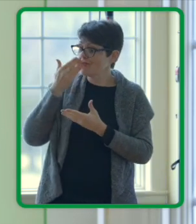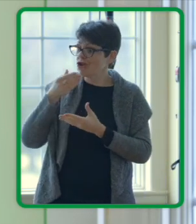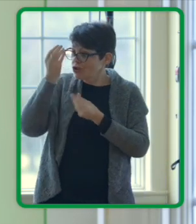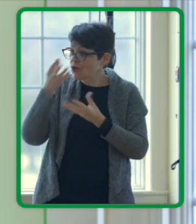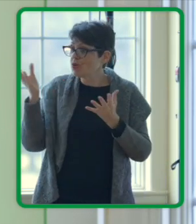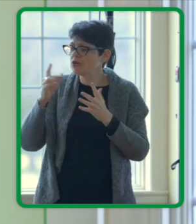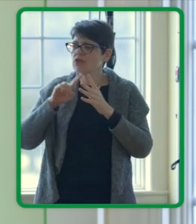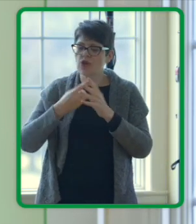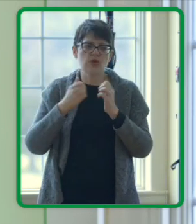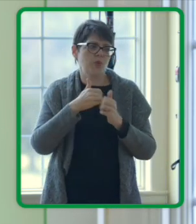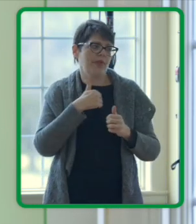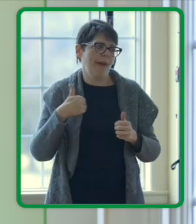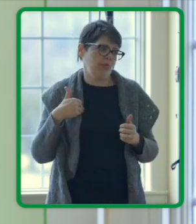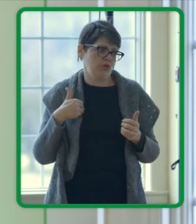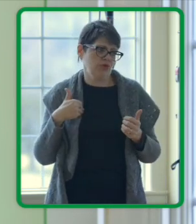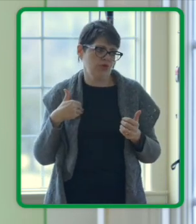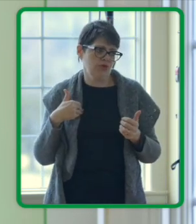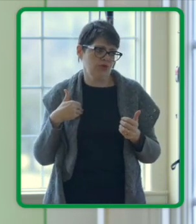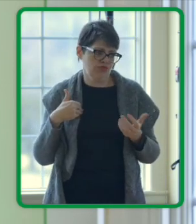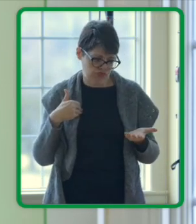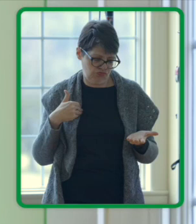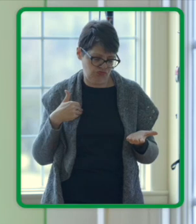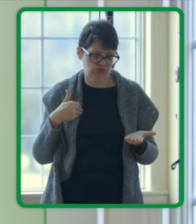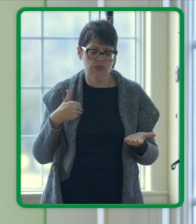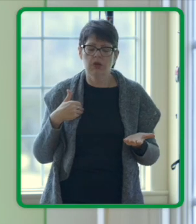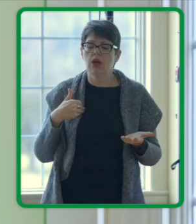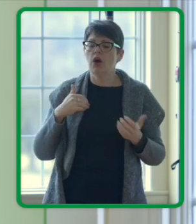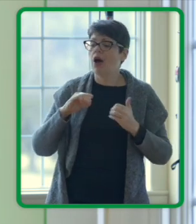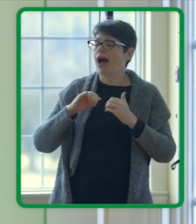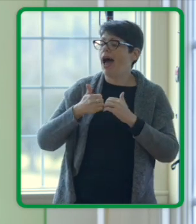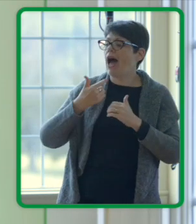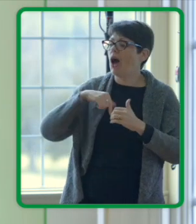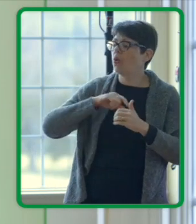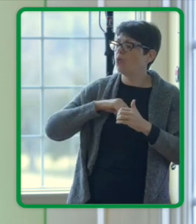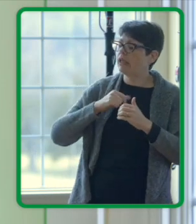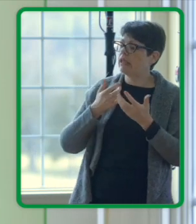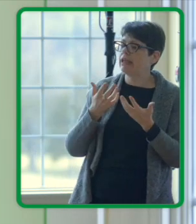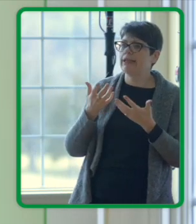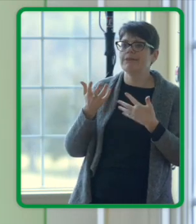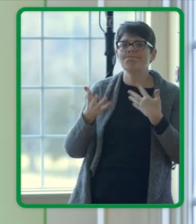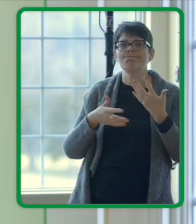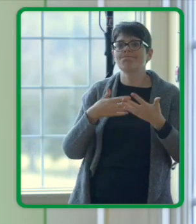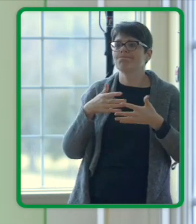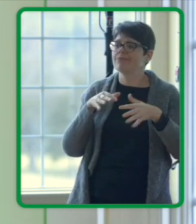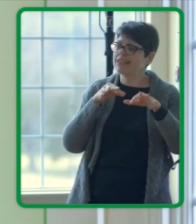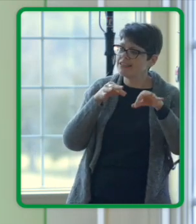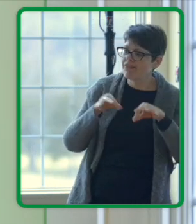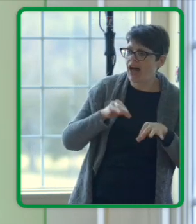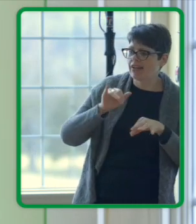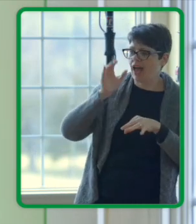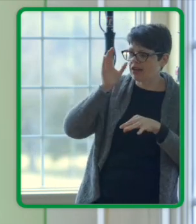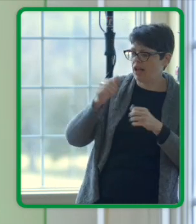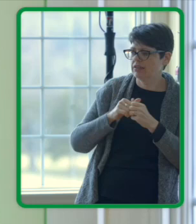you, our members. So here's how we expanded or defined our